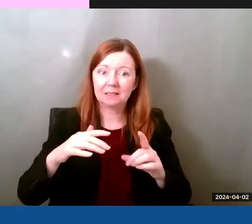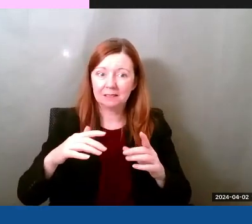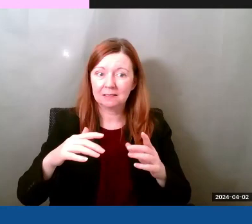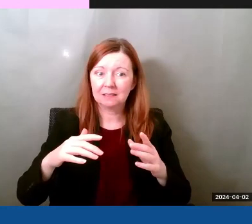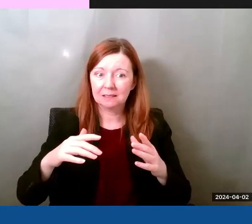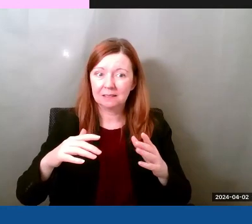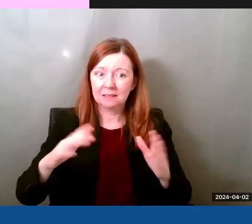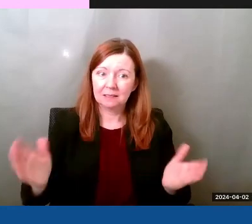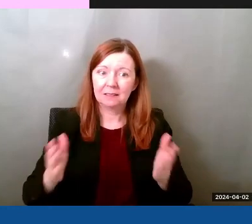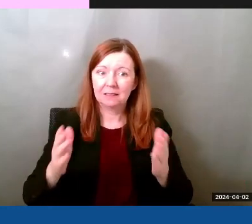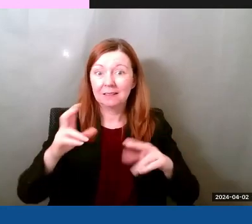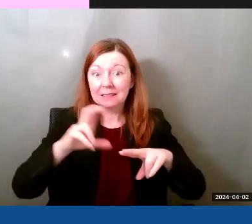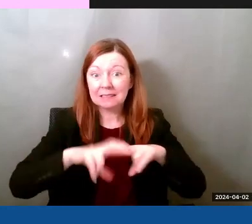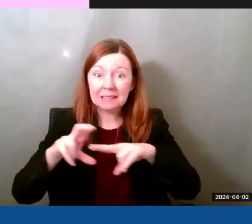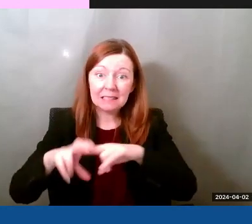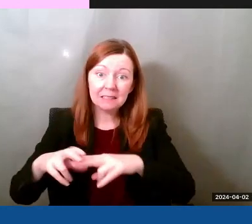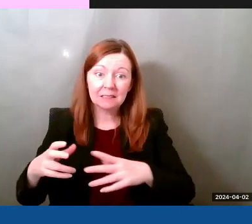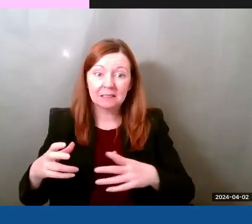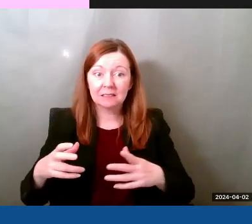undercroft of the seats, or